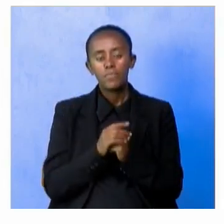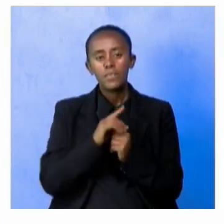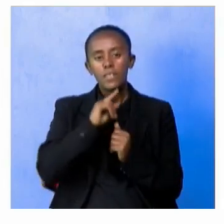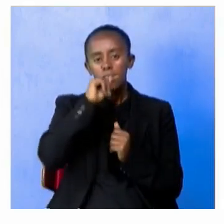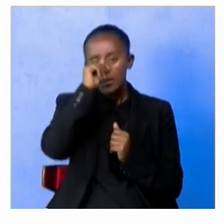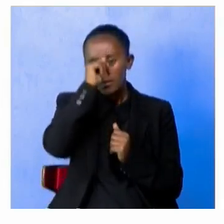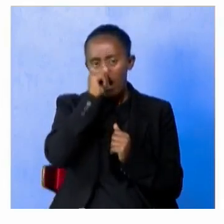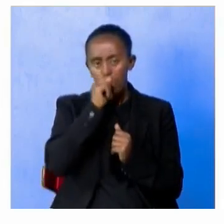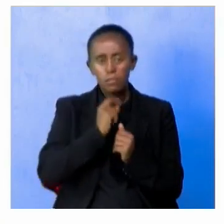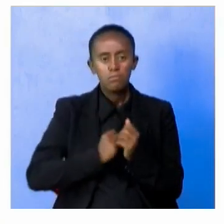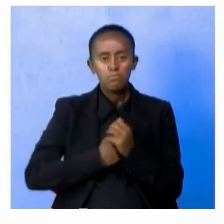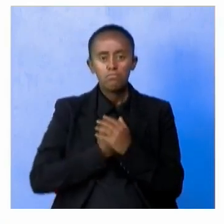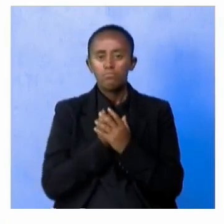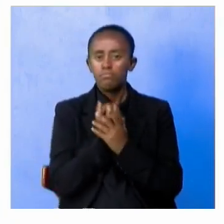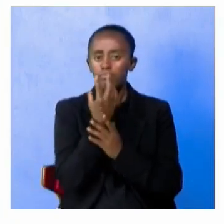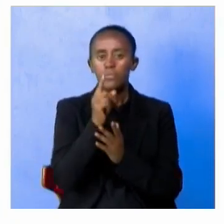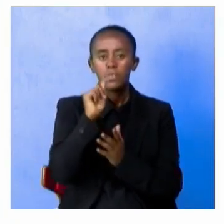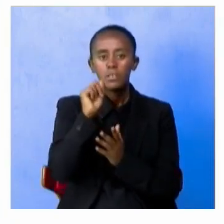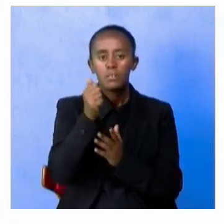talented.